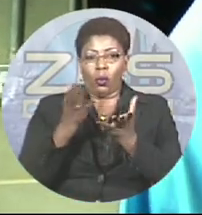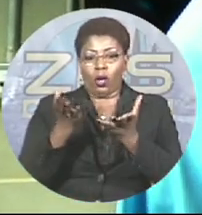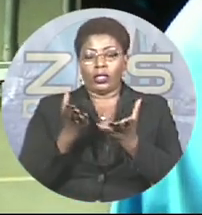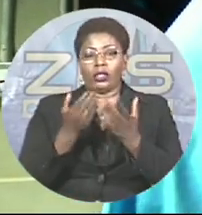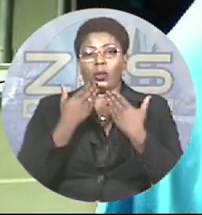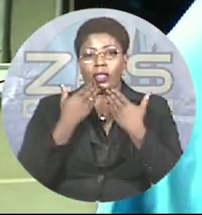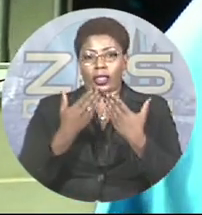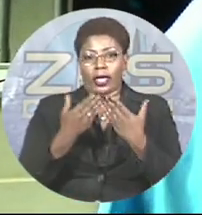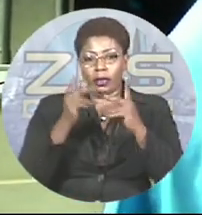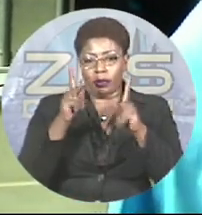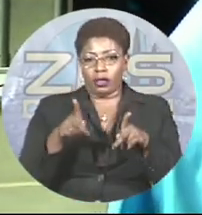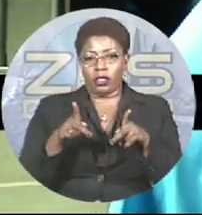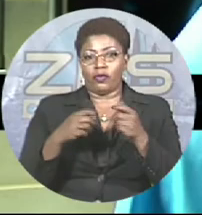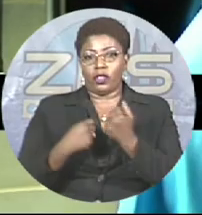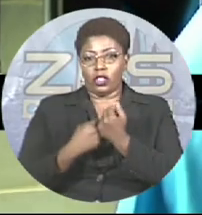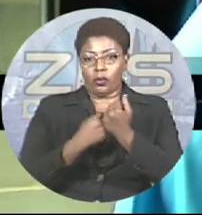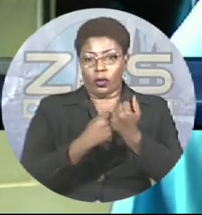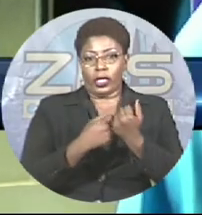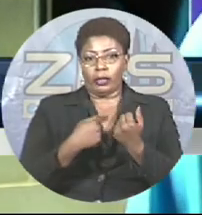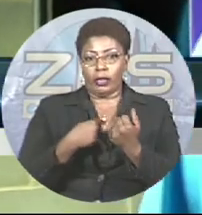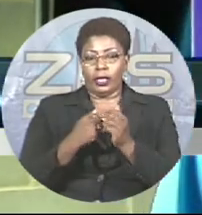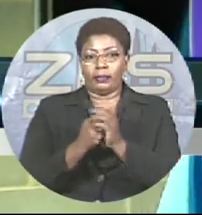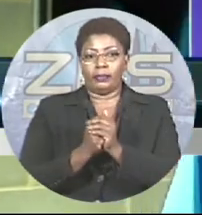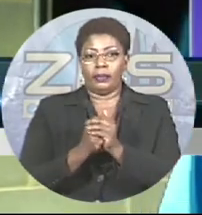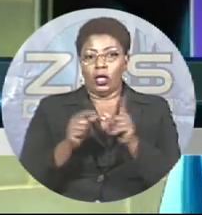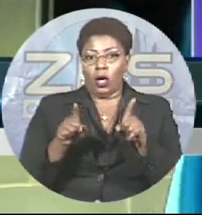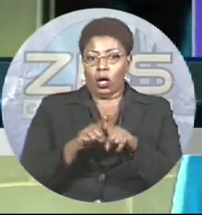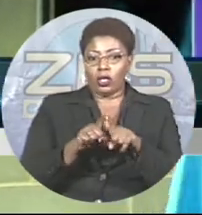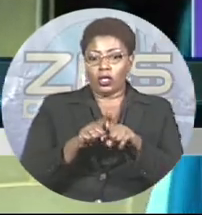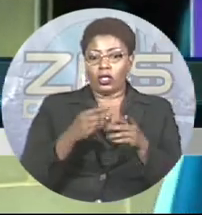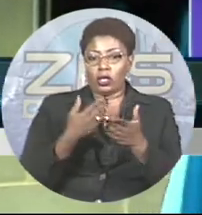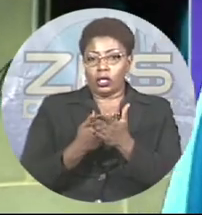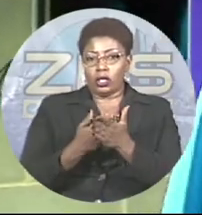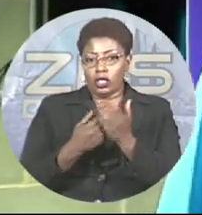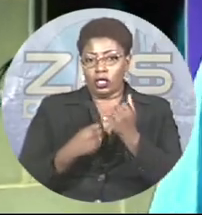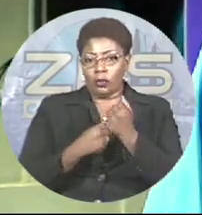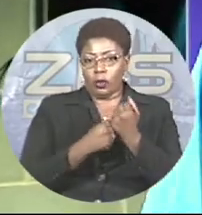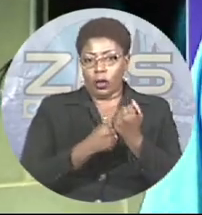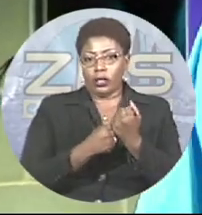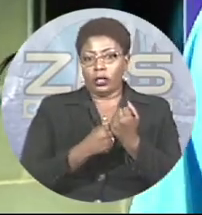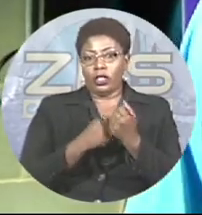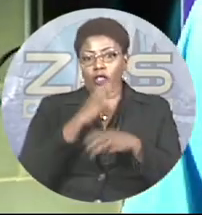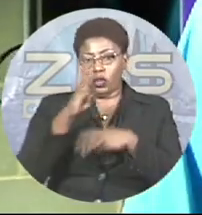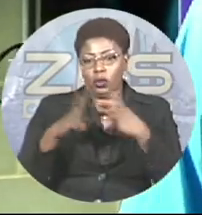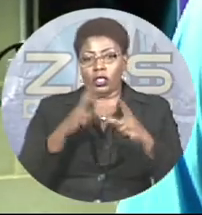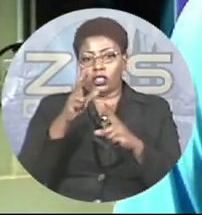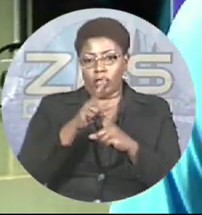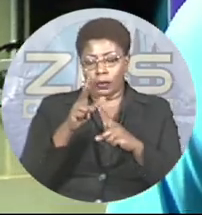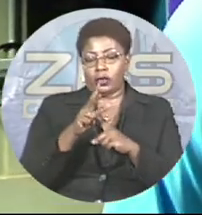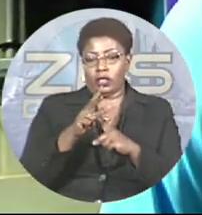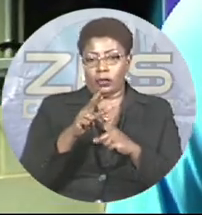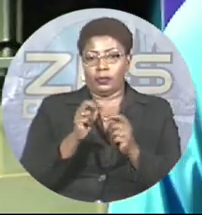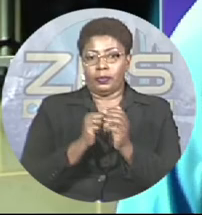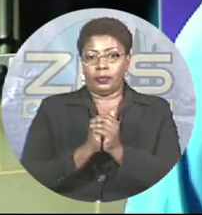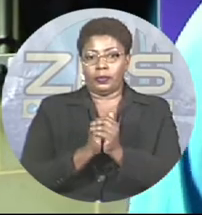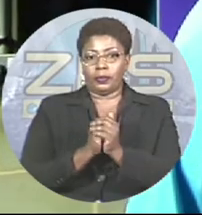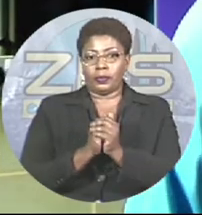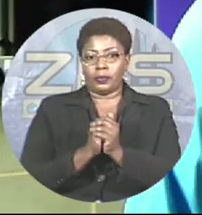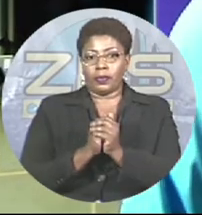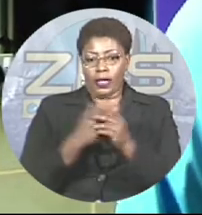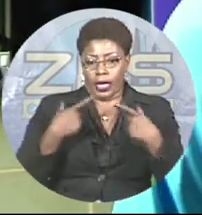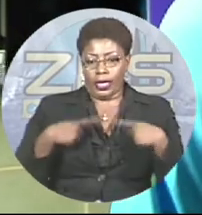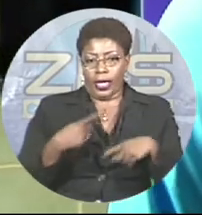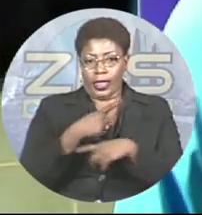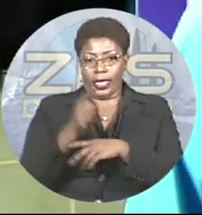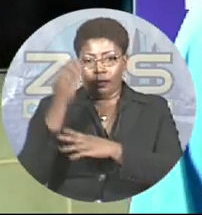me. It's been awesome, all the support I had during the World Championships, and it all paid off. And I'd like to let them know